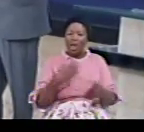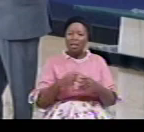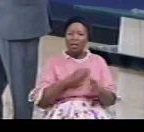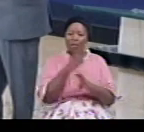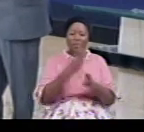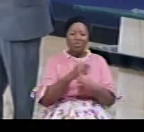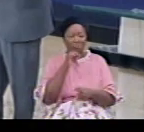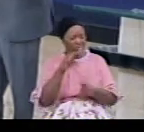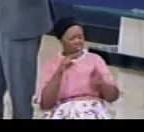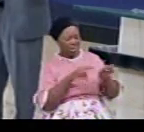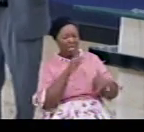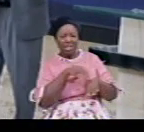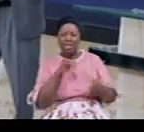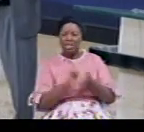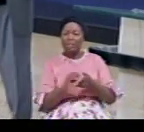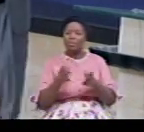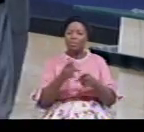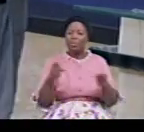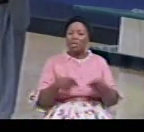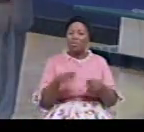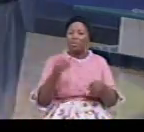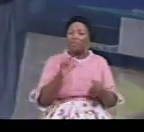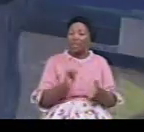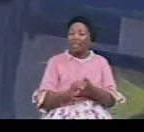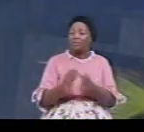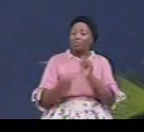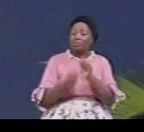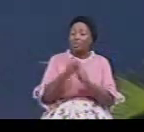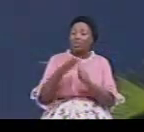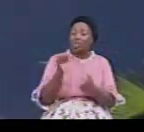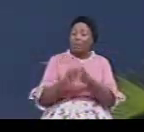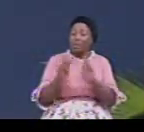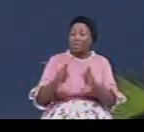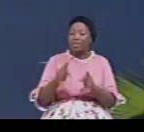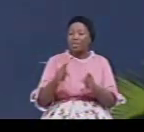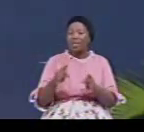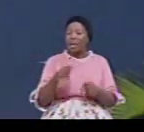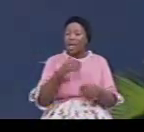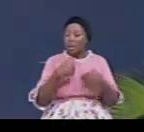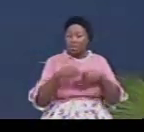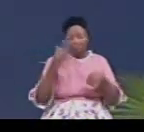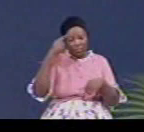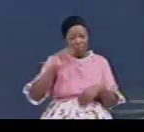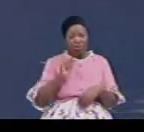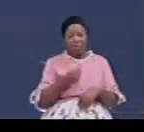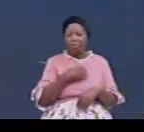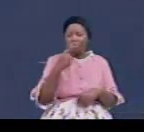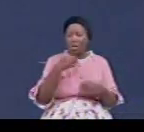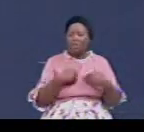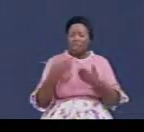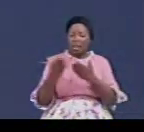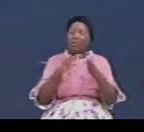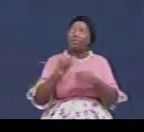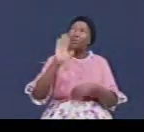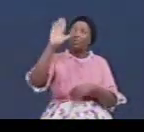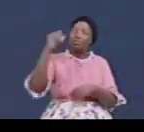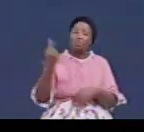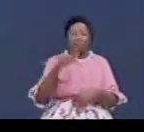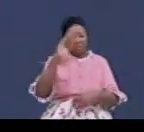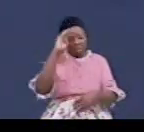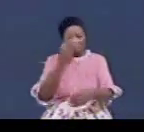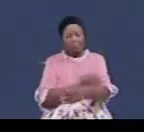in the direction of the one who has sacrificed his only begotten son. Our greatest concern